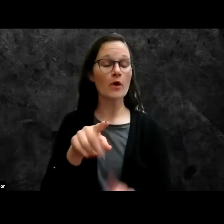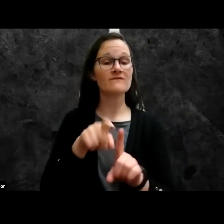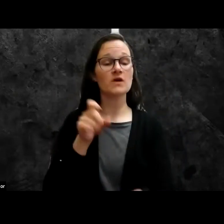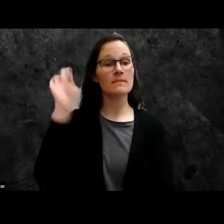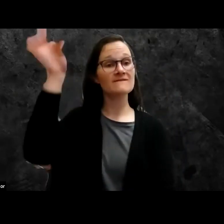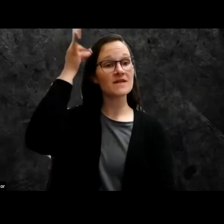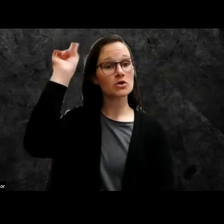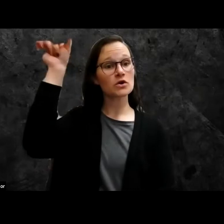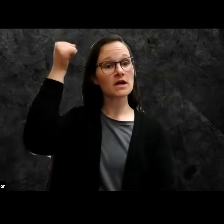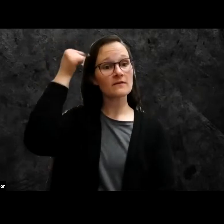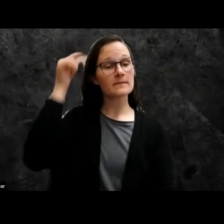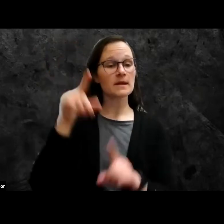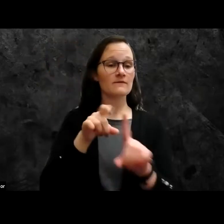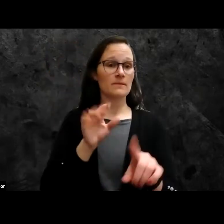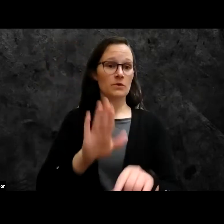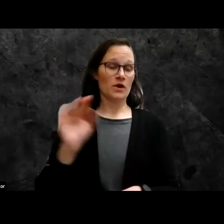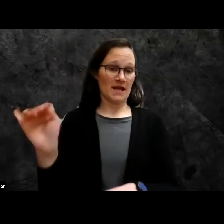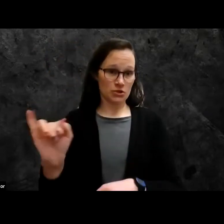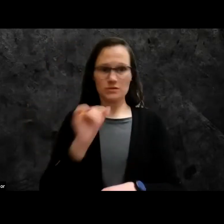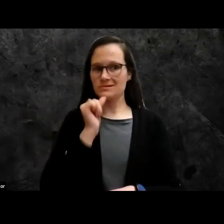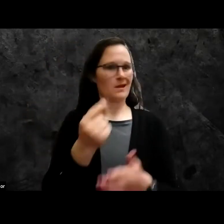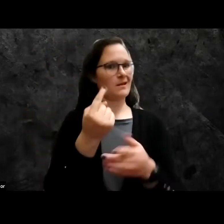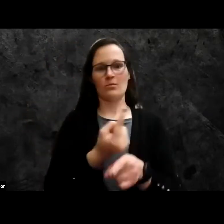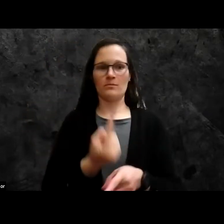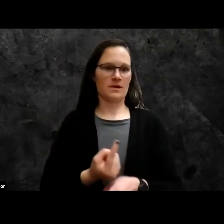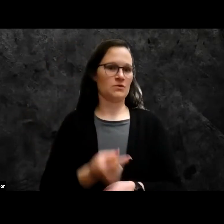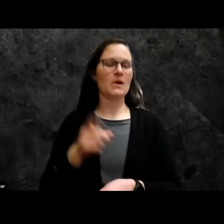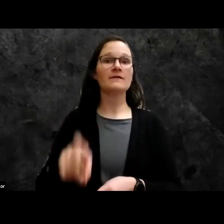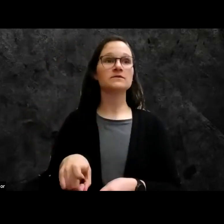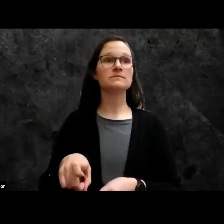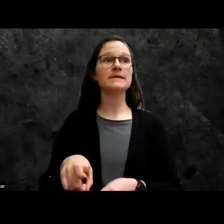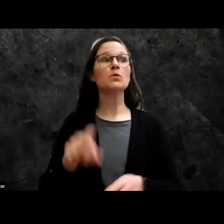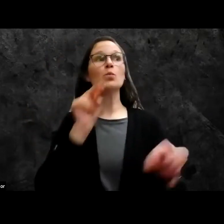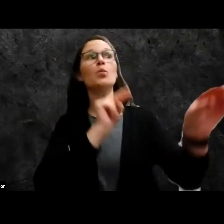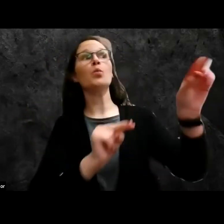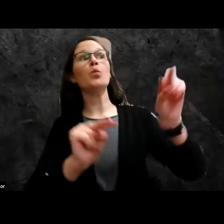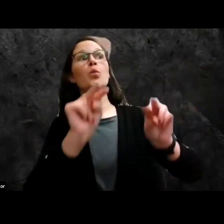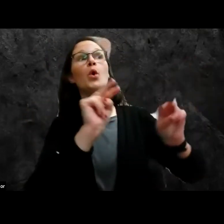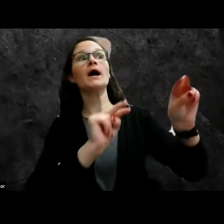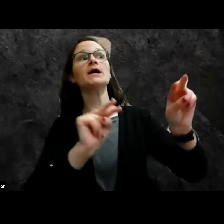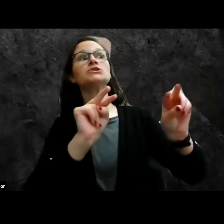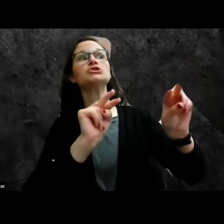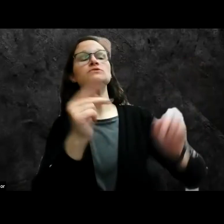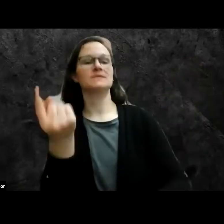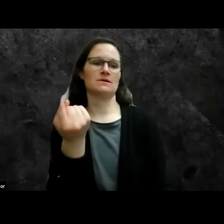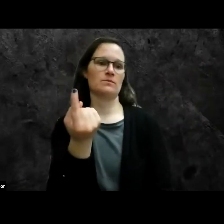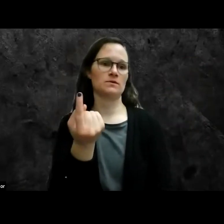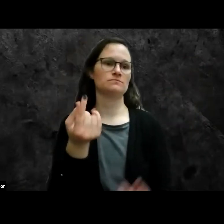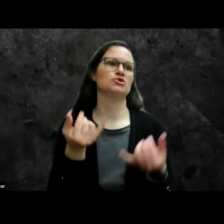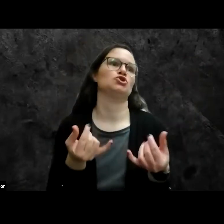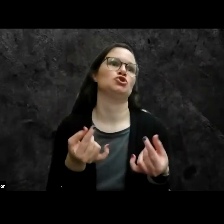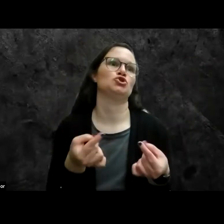insurance are not going to be appropriate unless you're actually watched by vault. So we'll share more information as we go